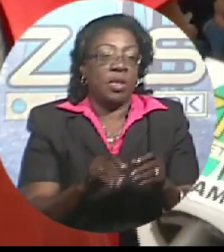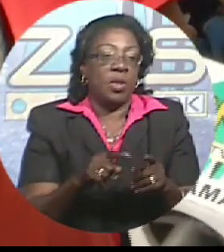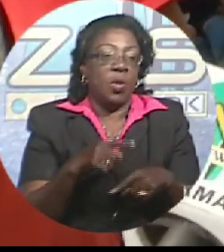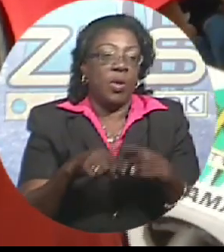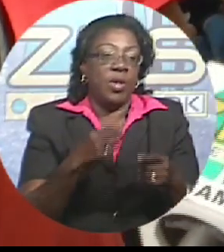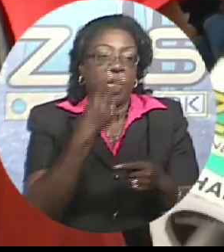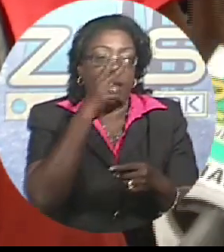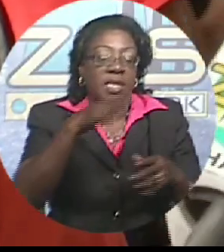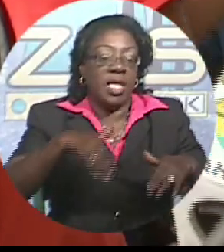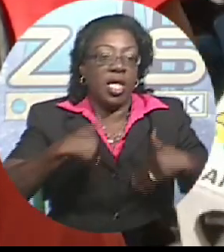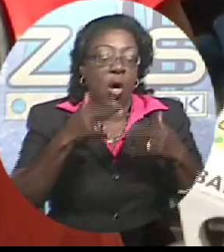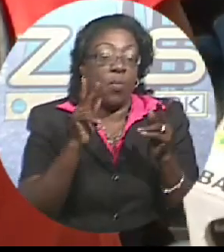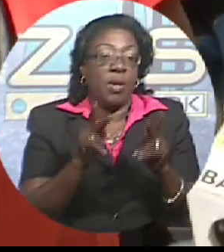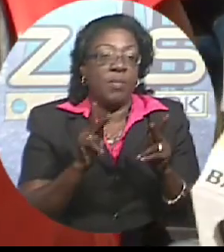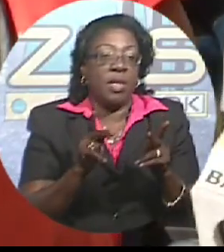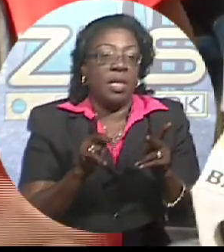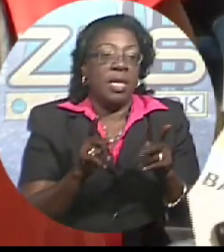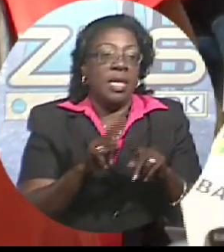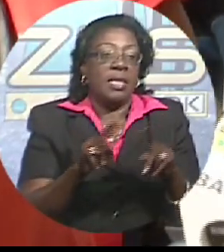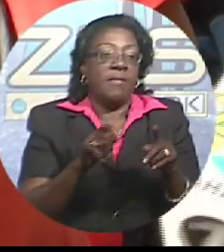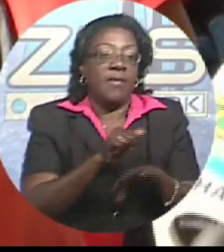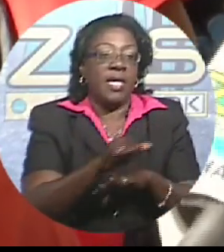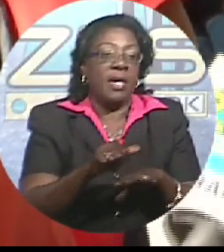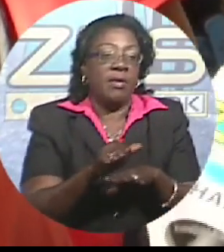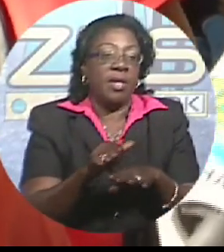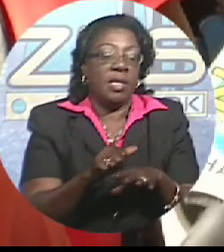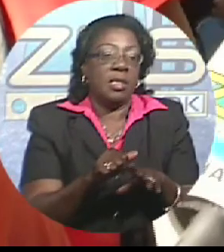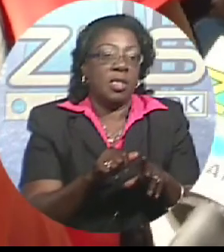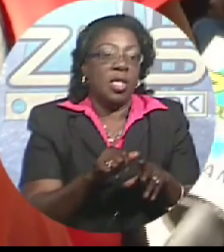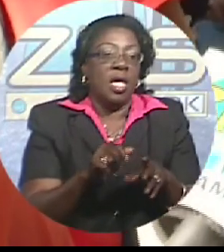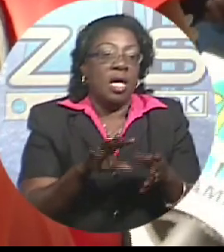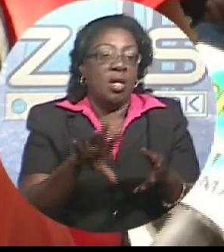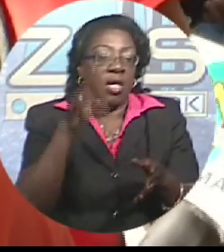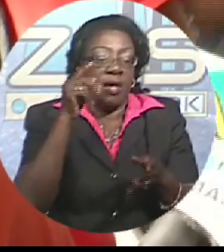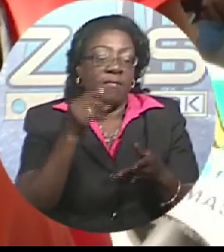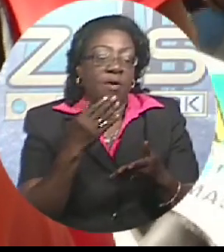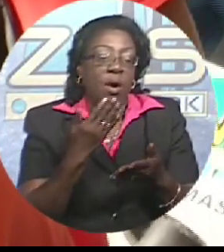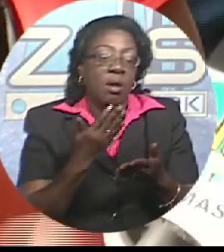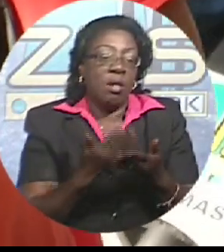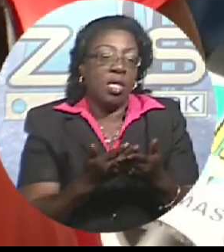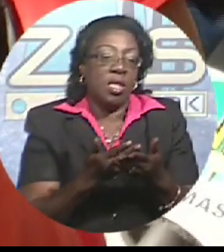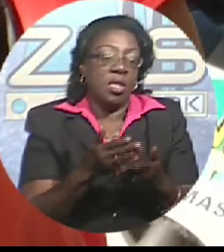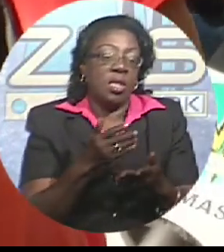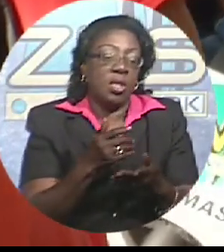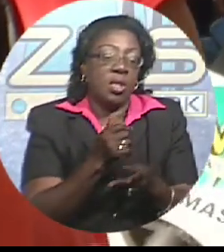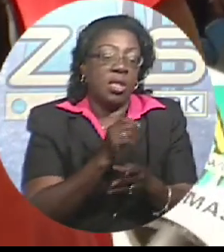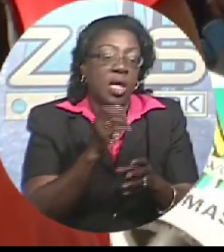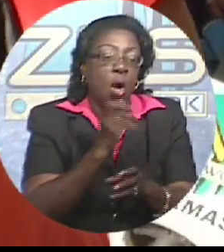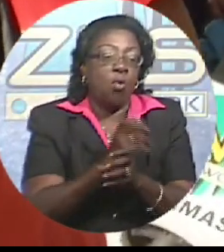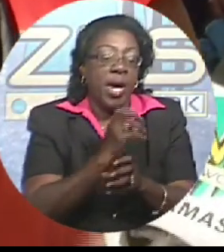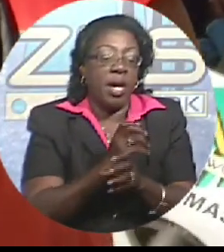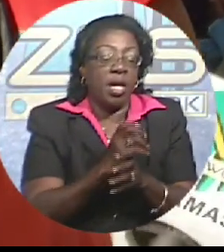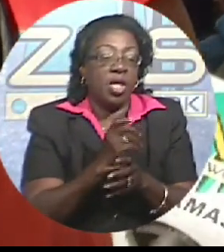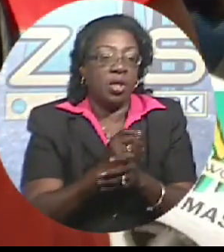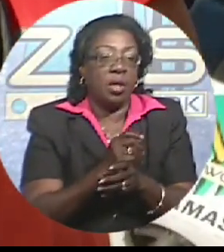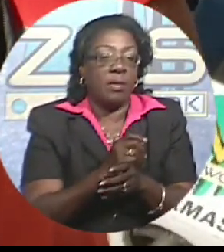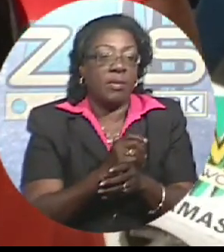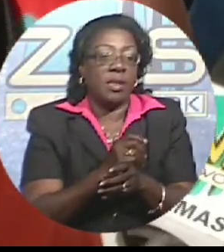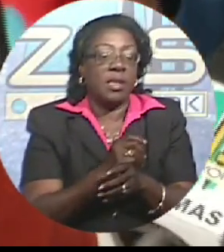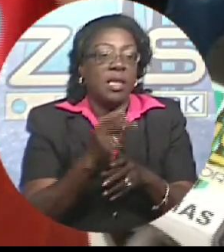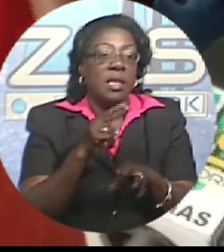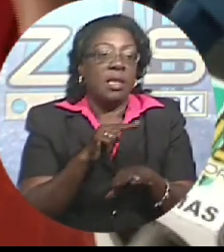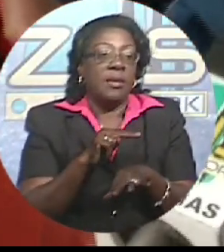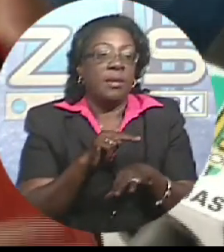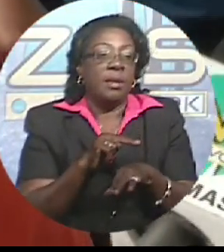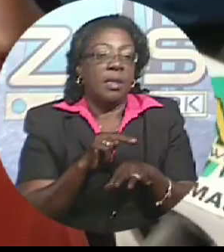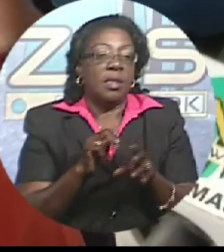young people now in the various careers that they're in, such as journalism and the banking, lawyers and so forth, who went through programs like this or on college road